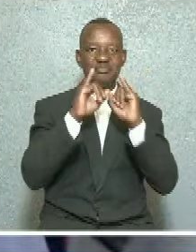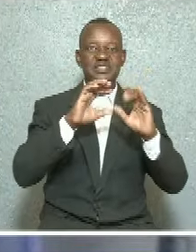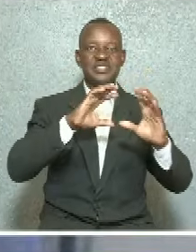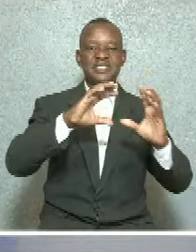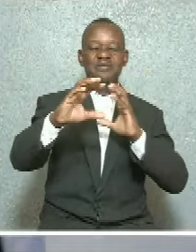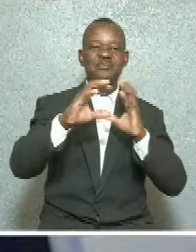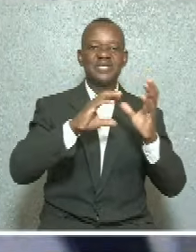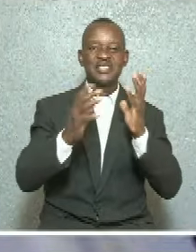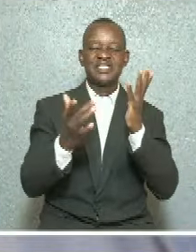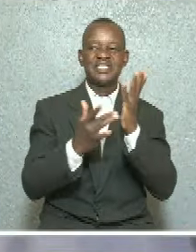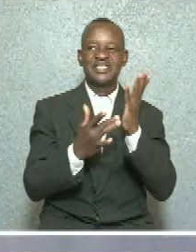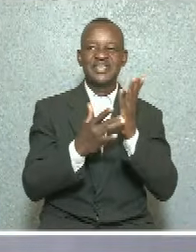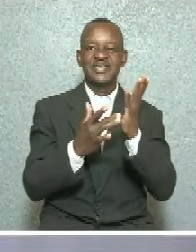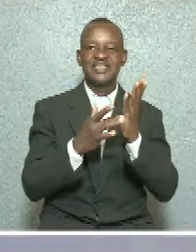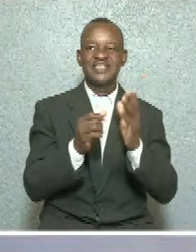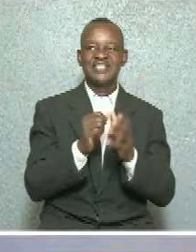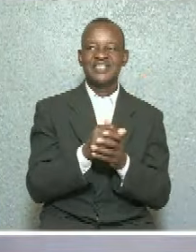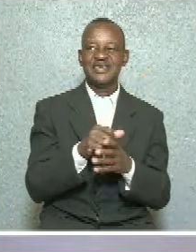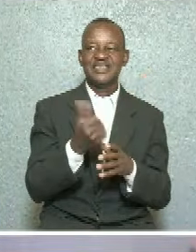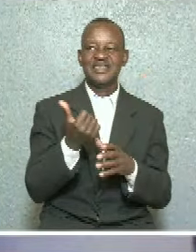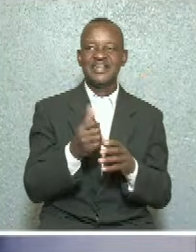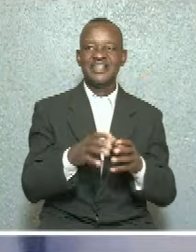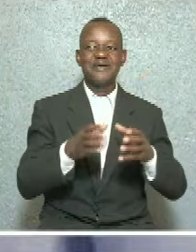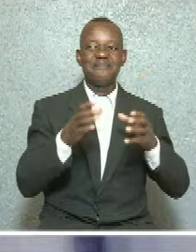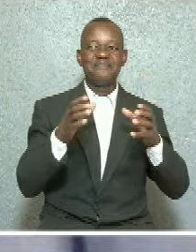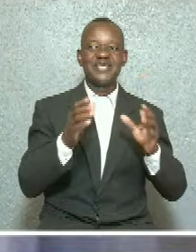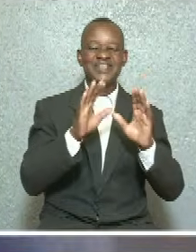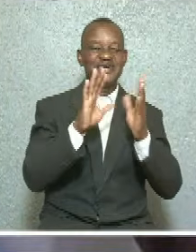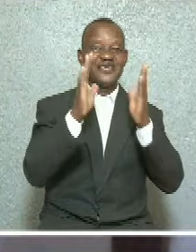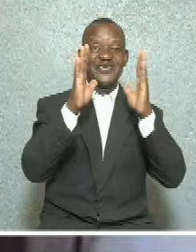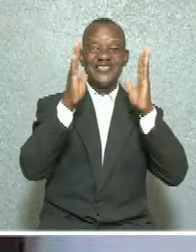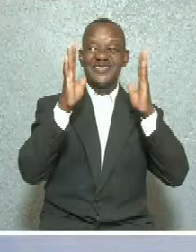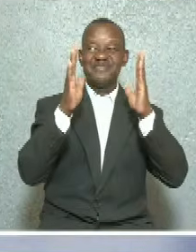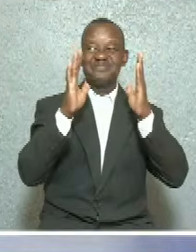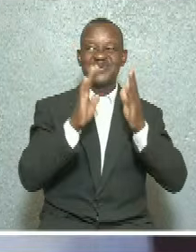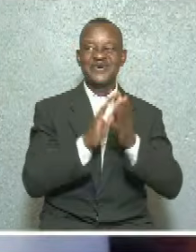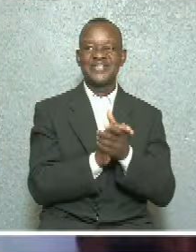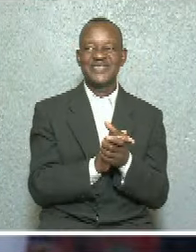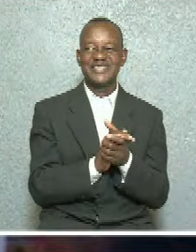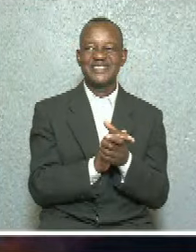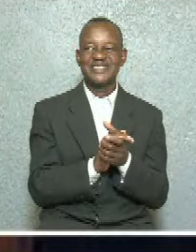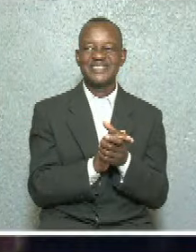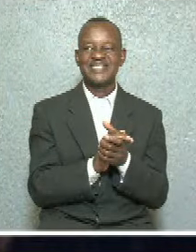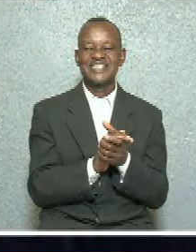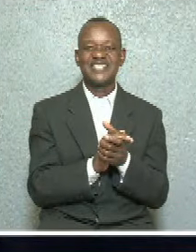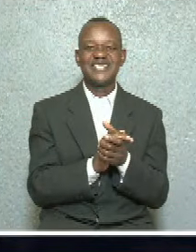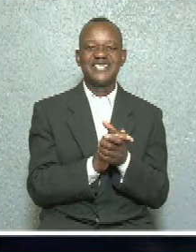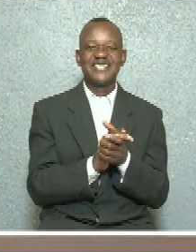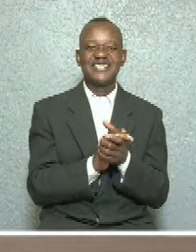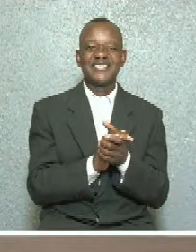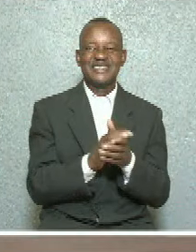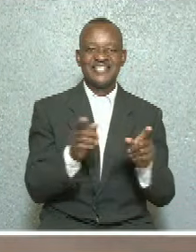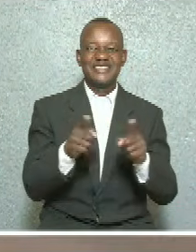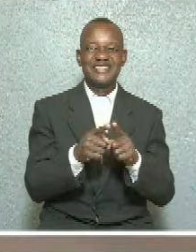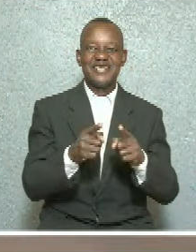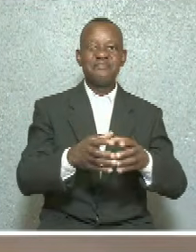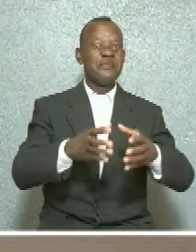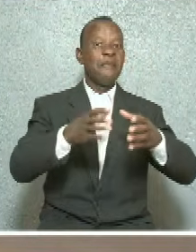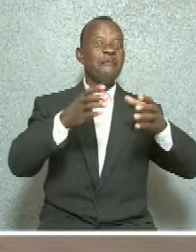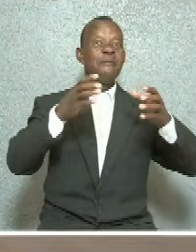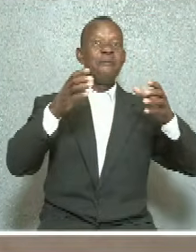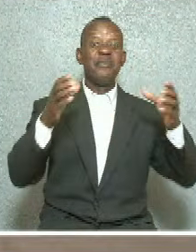applause? A bigger round of applause. An even bigger round of